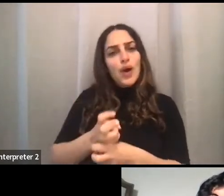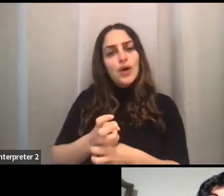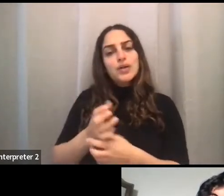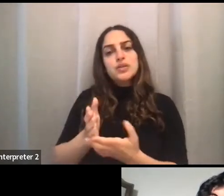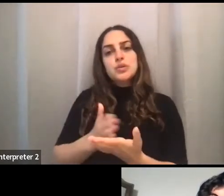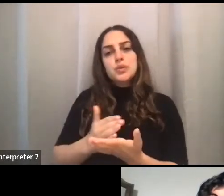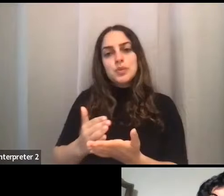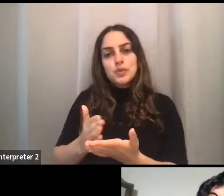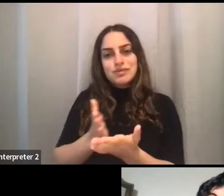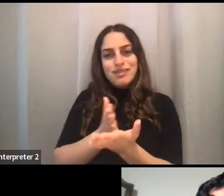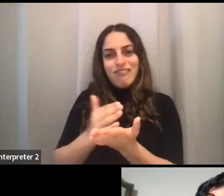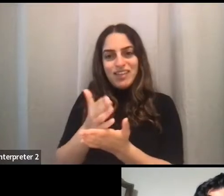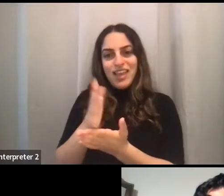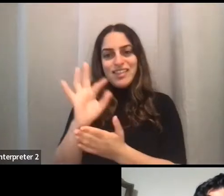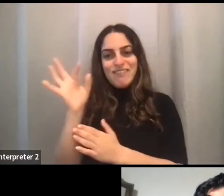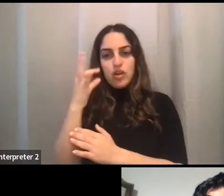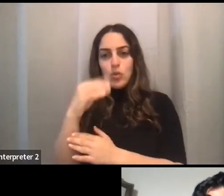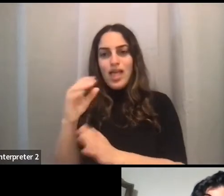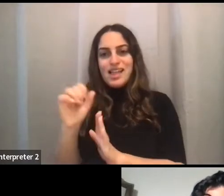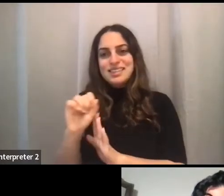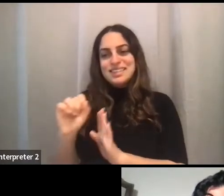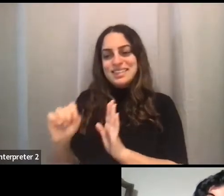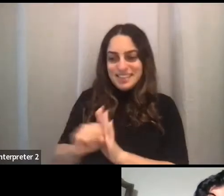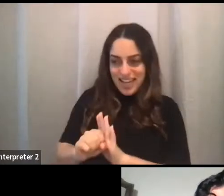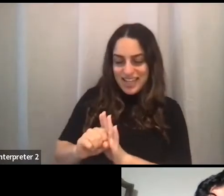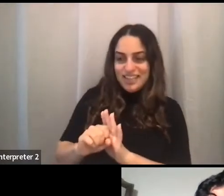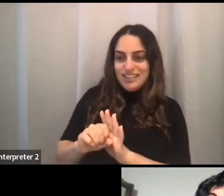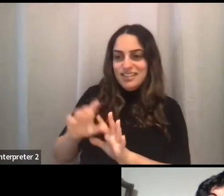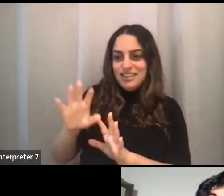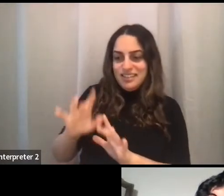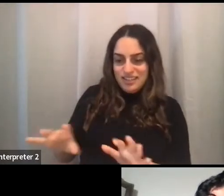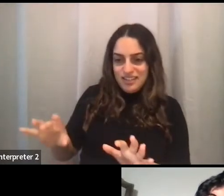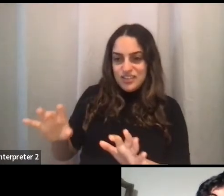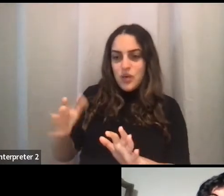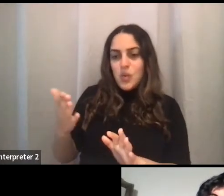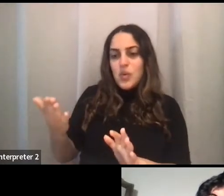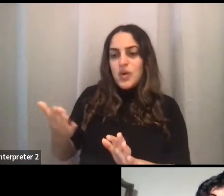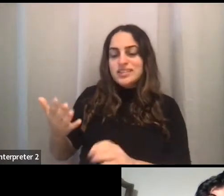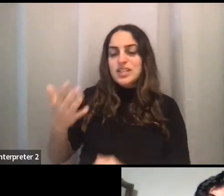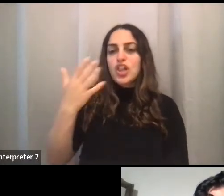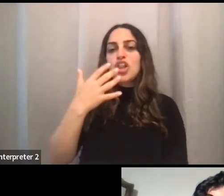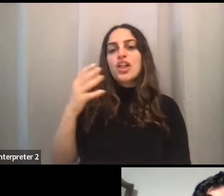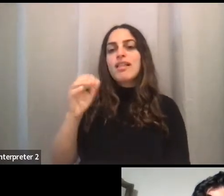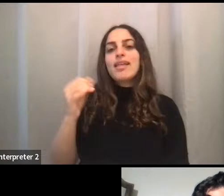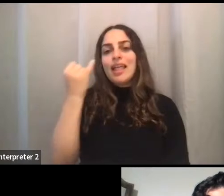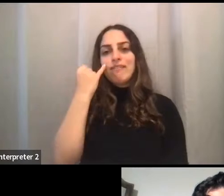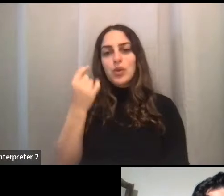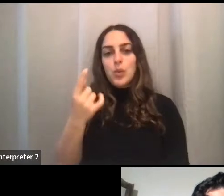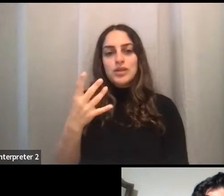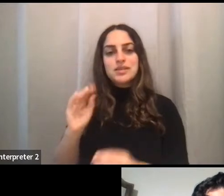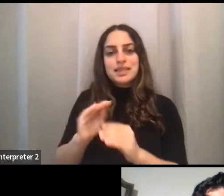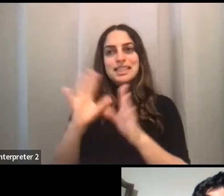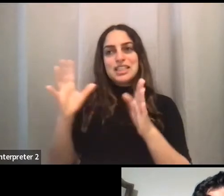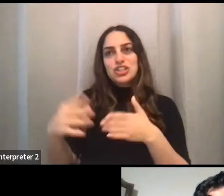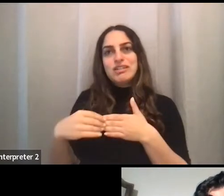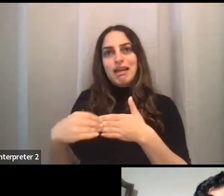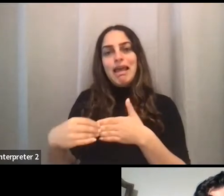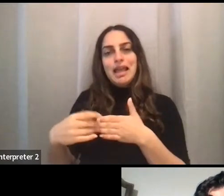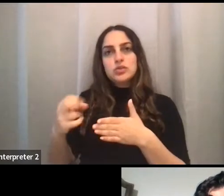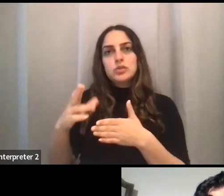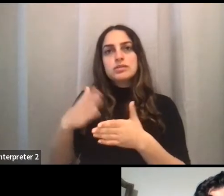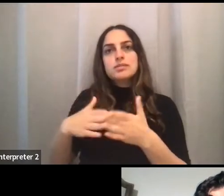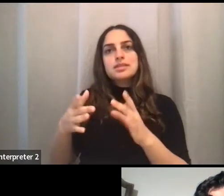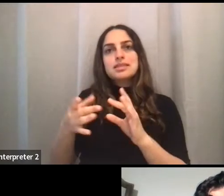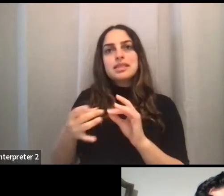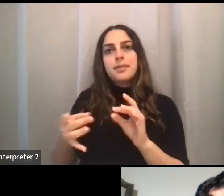federal and state alphabet soup and so what does that look like if you really wanted to get some clear guidance out there or some statements where